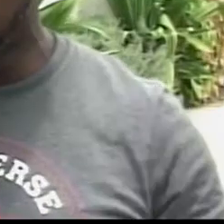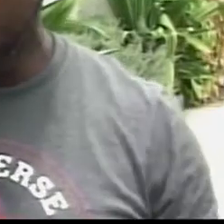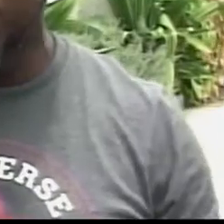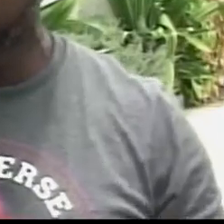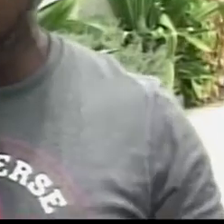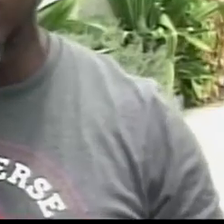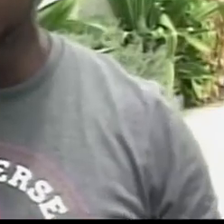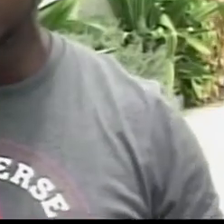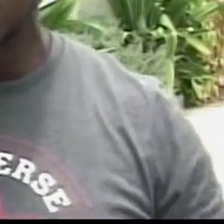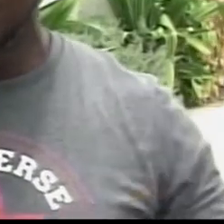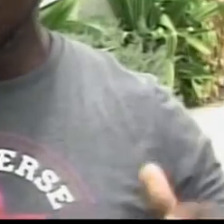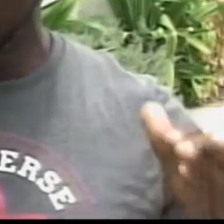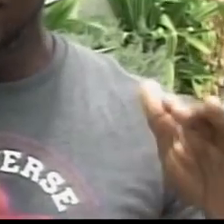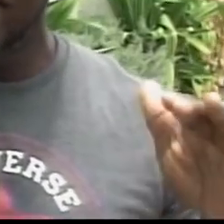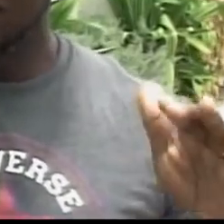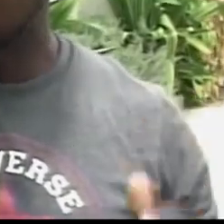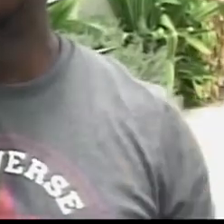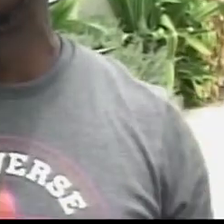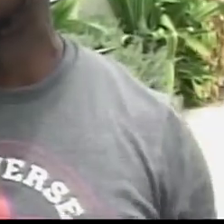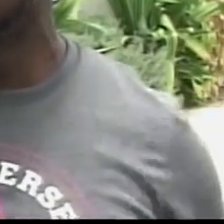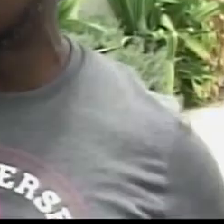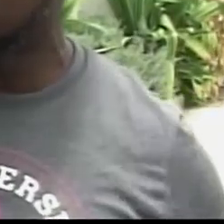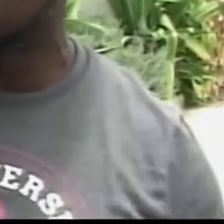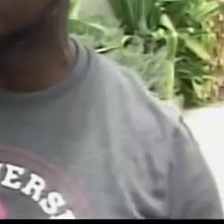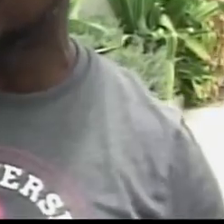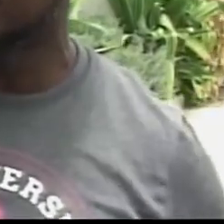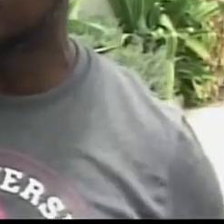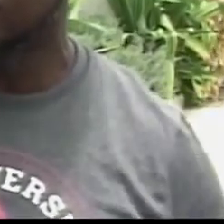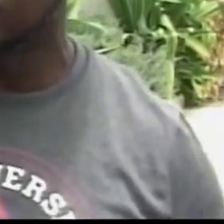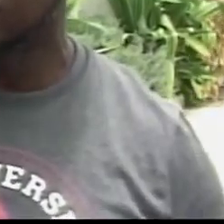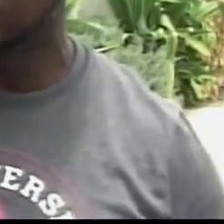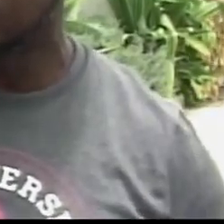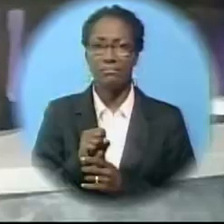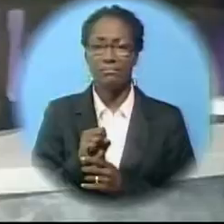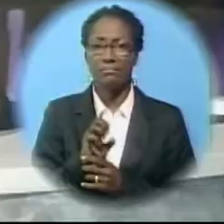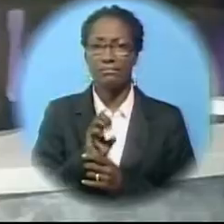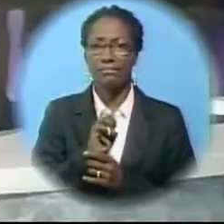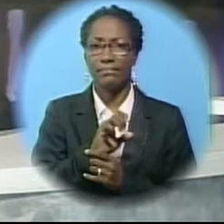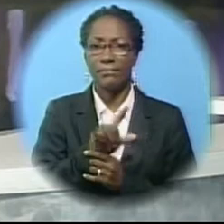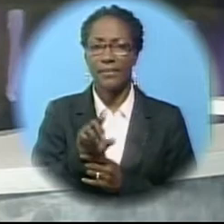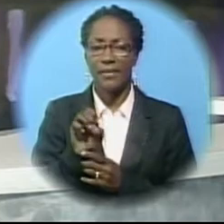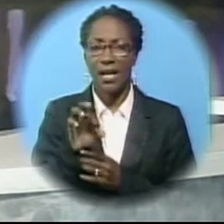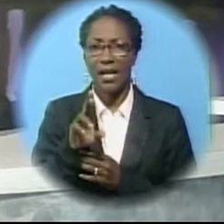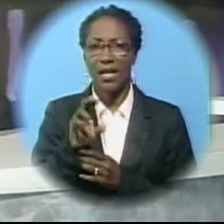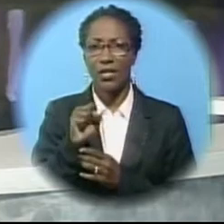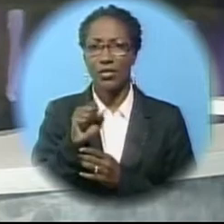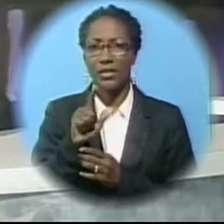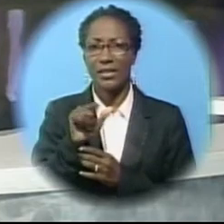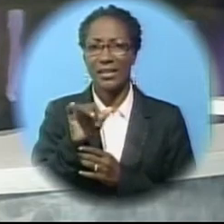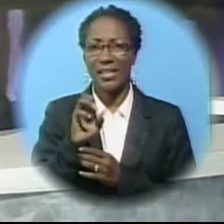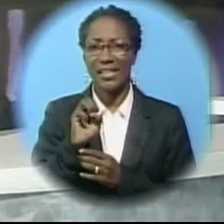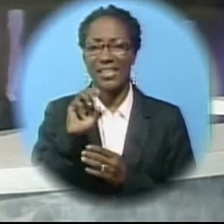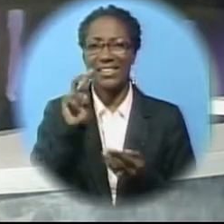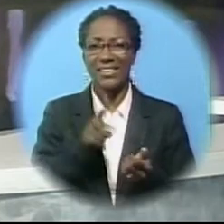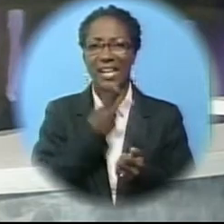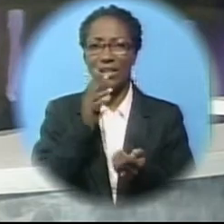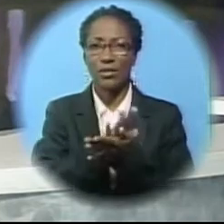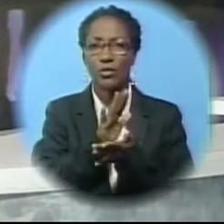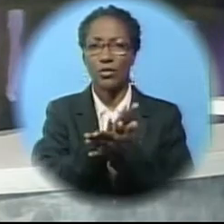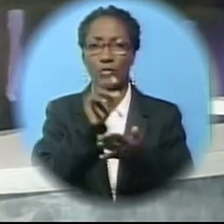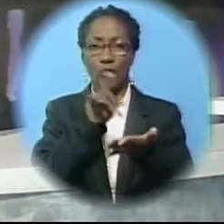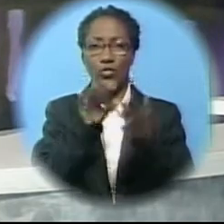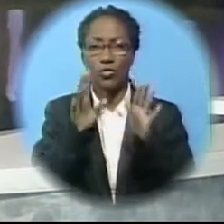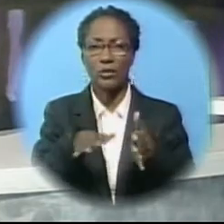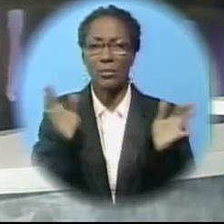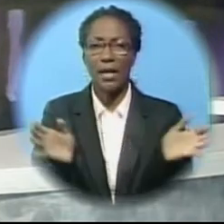mean old people, children, they're in serious need of water. Ellerslie Secondary School students have been encouraged